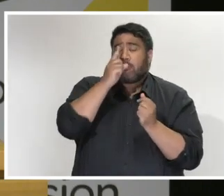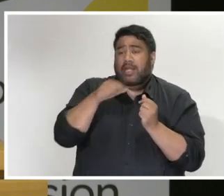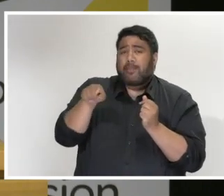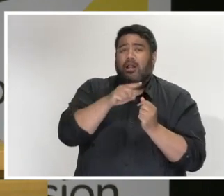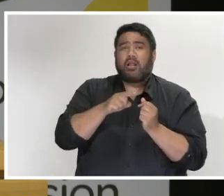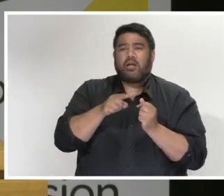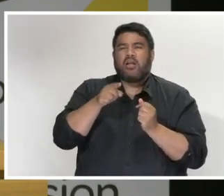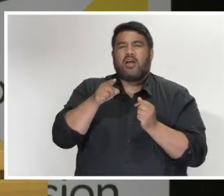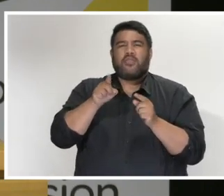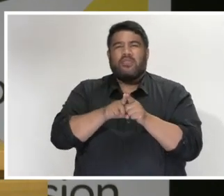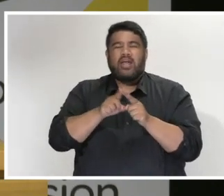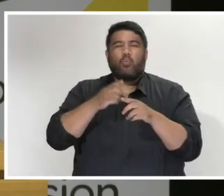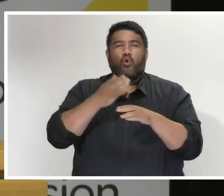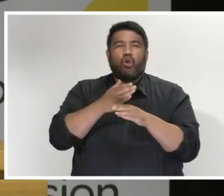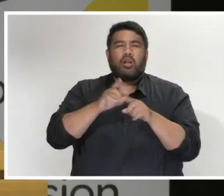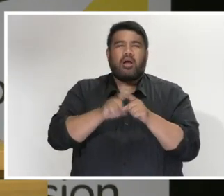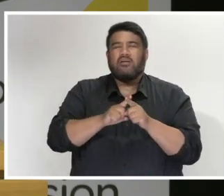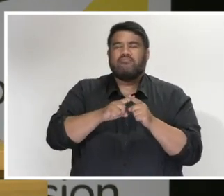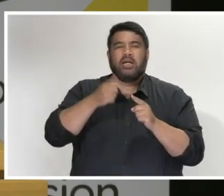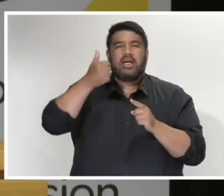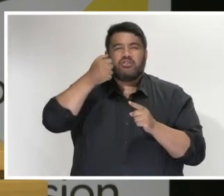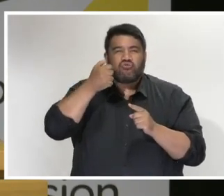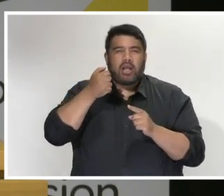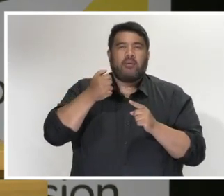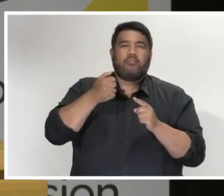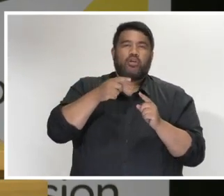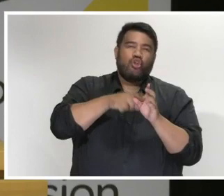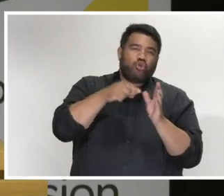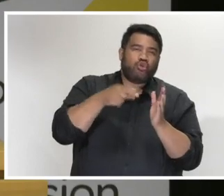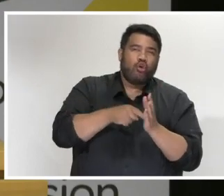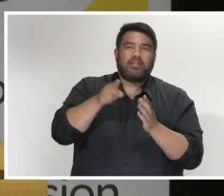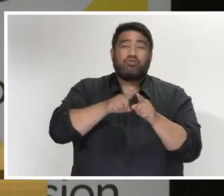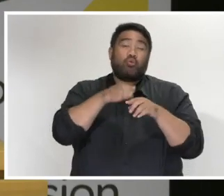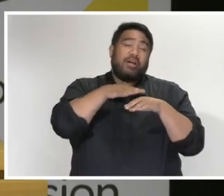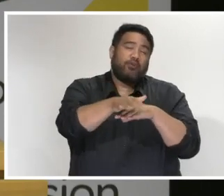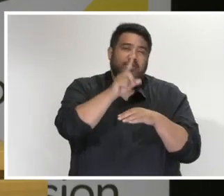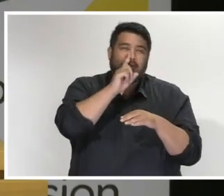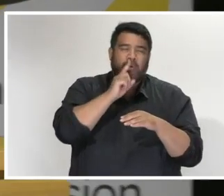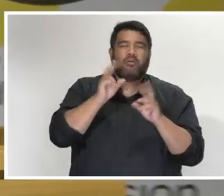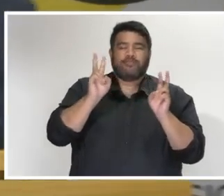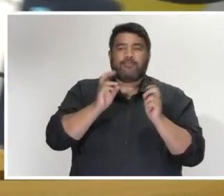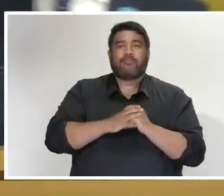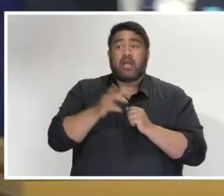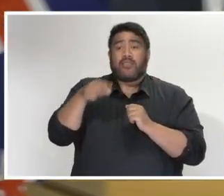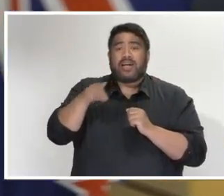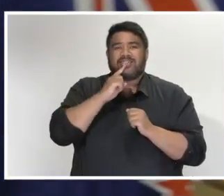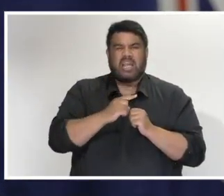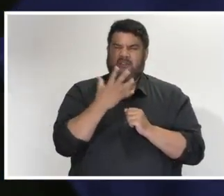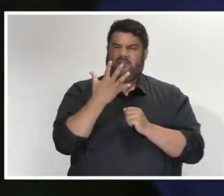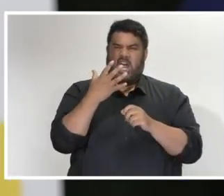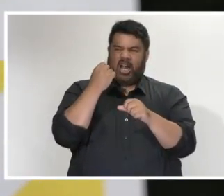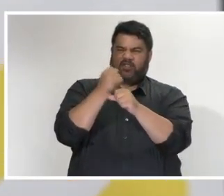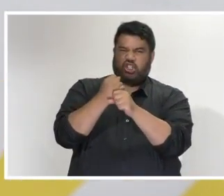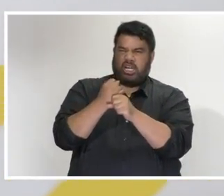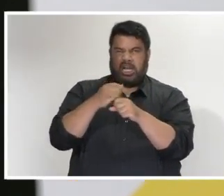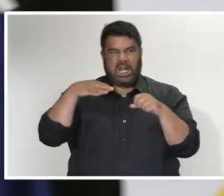cause of COVID-19 and kind of peeling that conspiracy theory. Do you have a message to them and to New Zealand? Just simply that is not true.